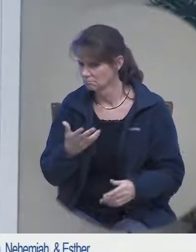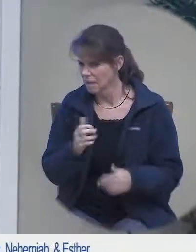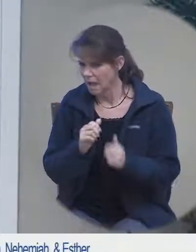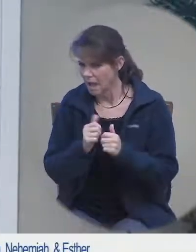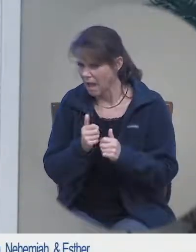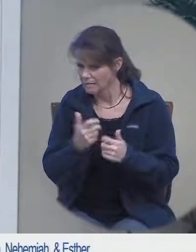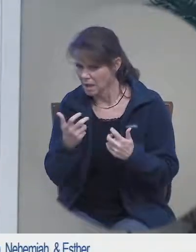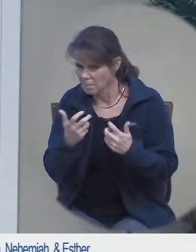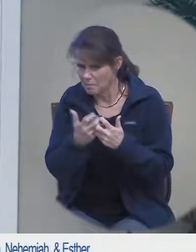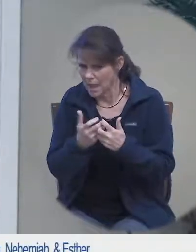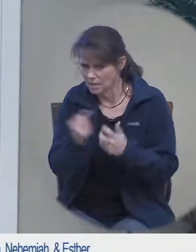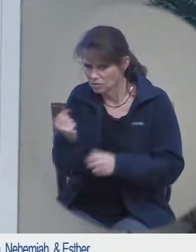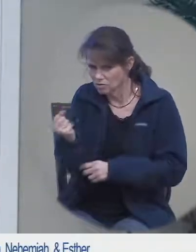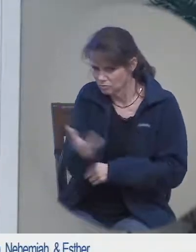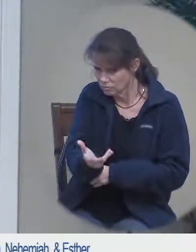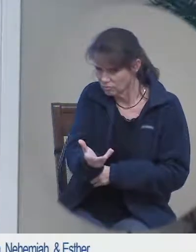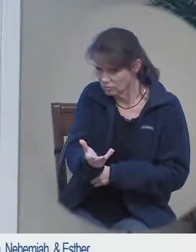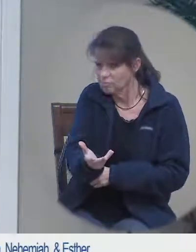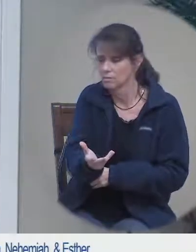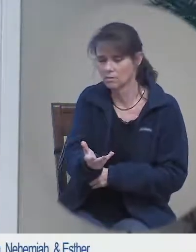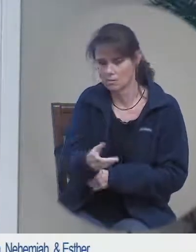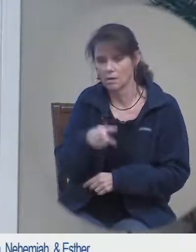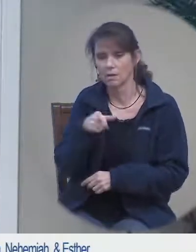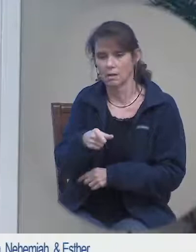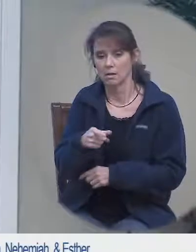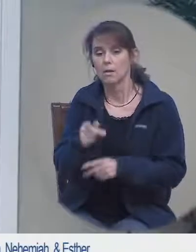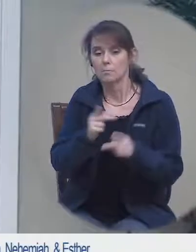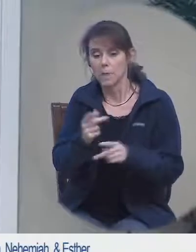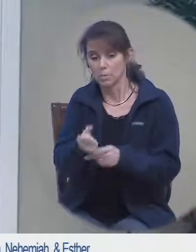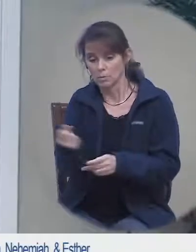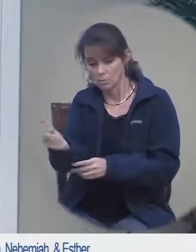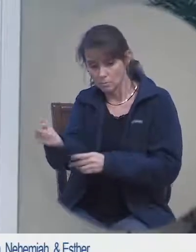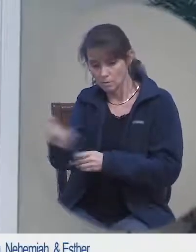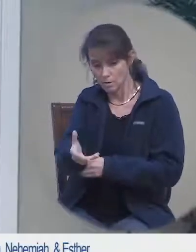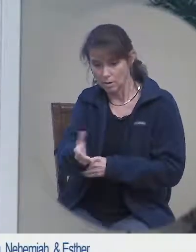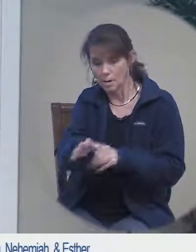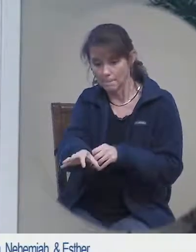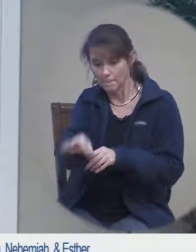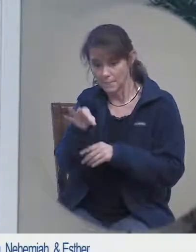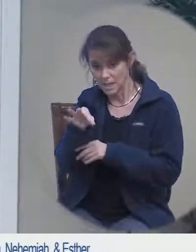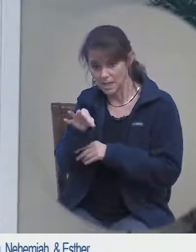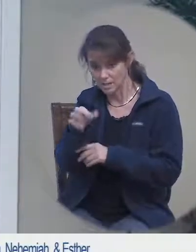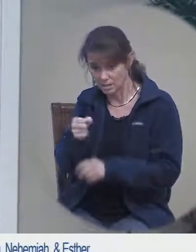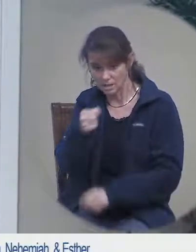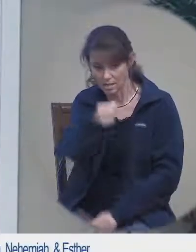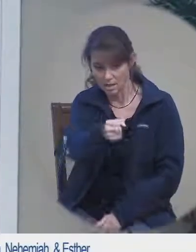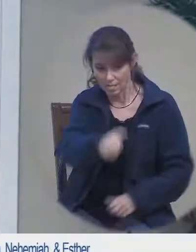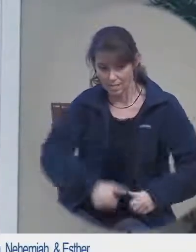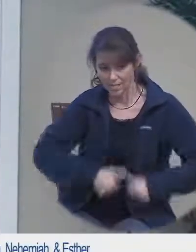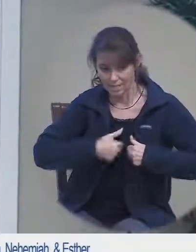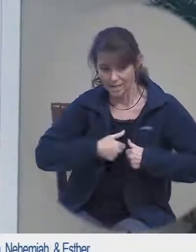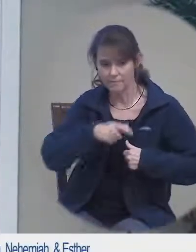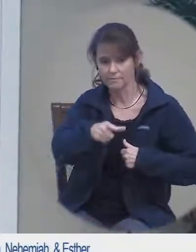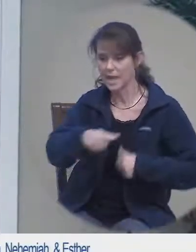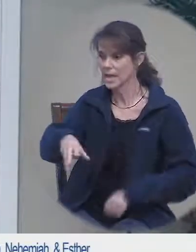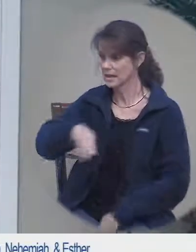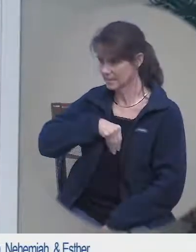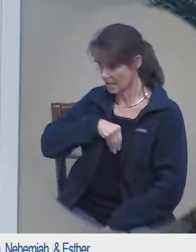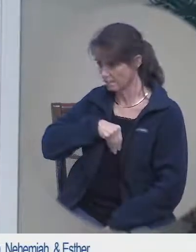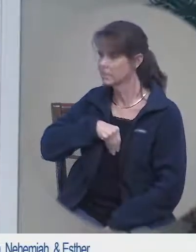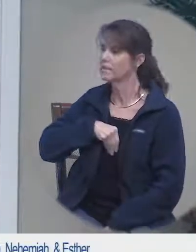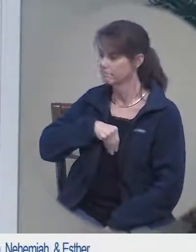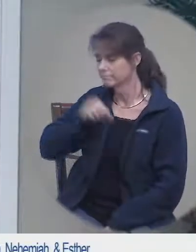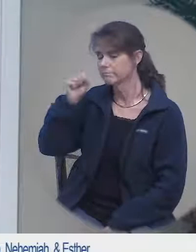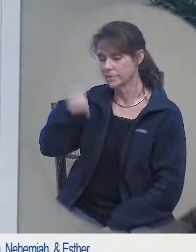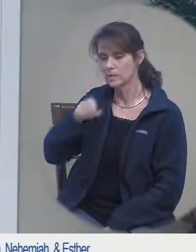excited about it. They weren't drug off in a sense, but they accepted their charge. I don't know which one it is,